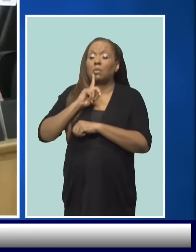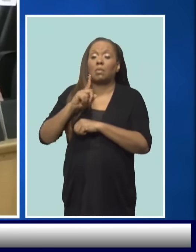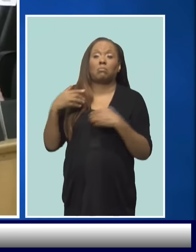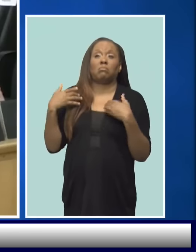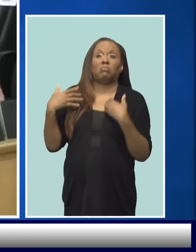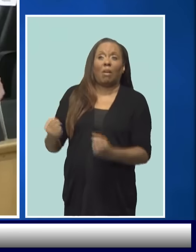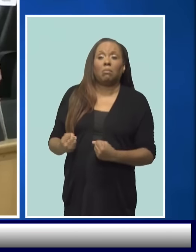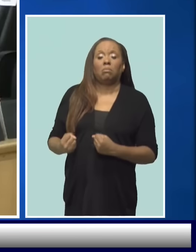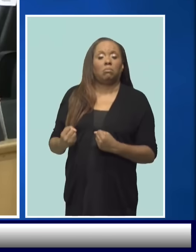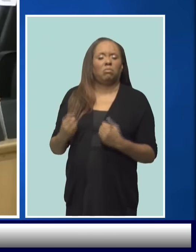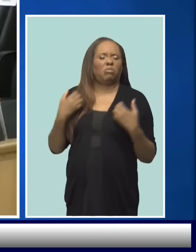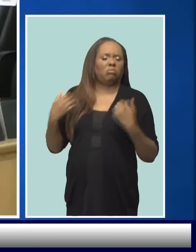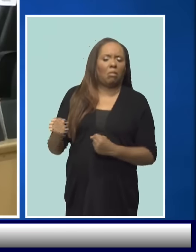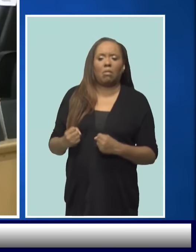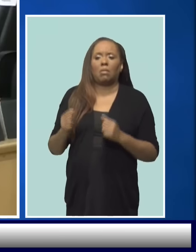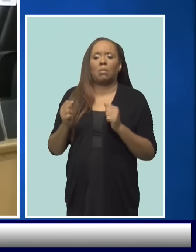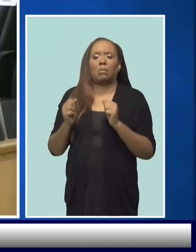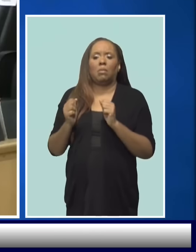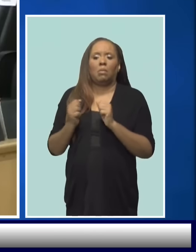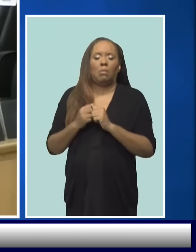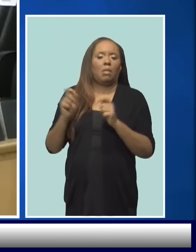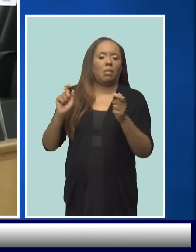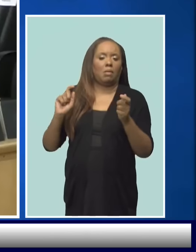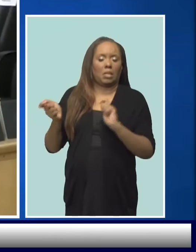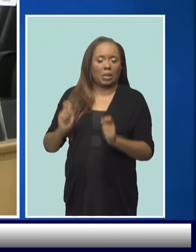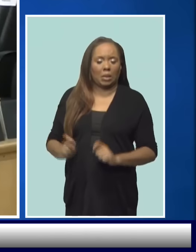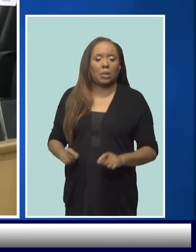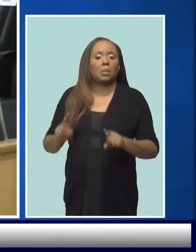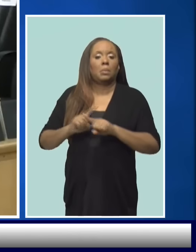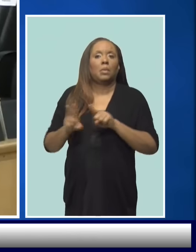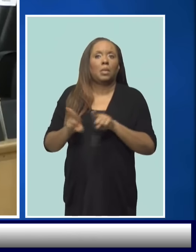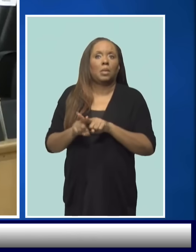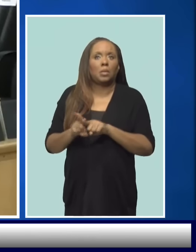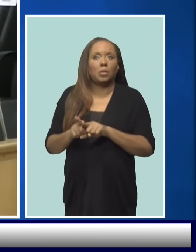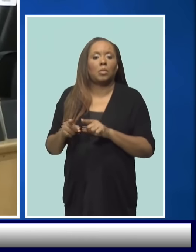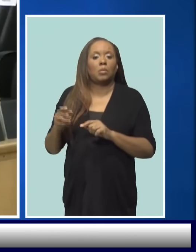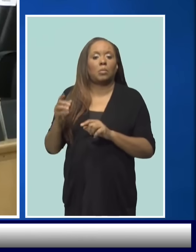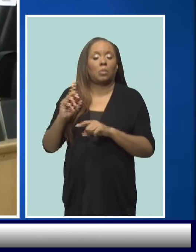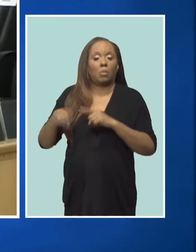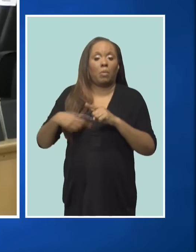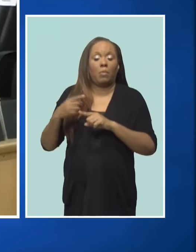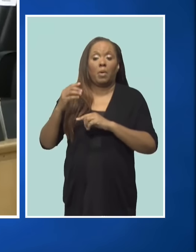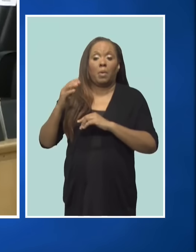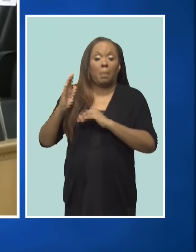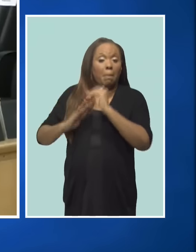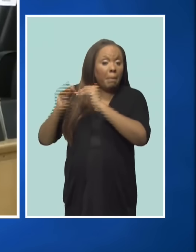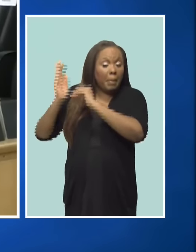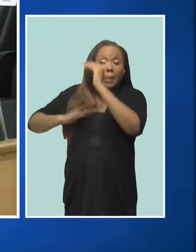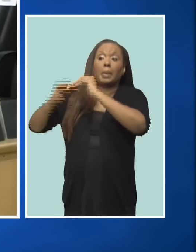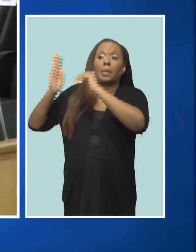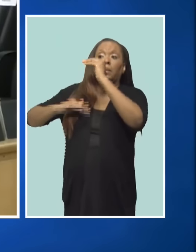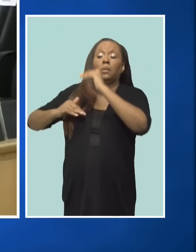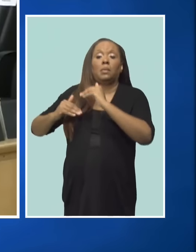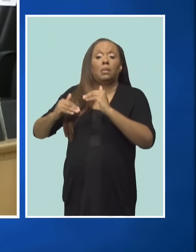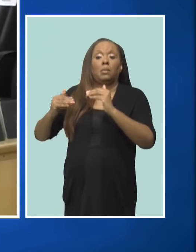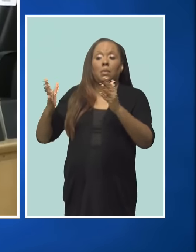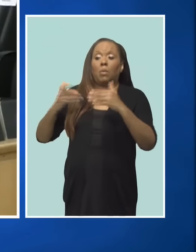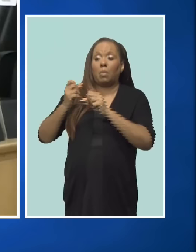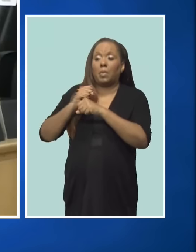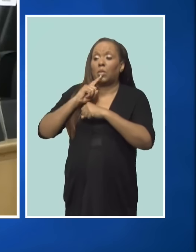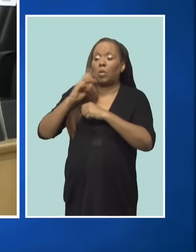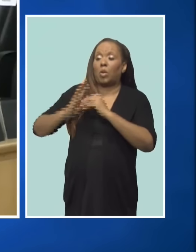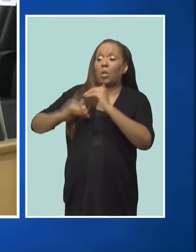of the international financial architecture, but certainly as it relates to building climate resilience and what is required to achieve that,